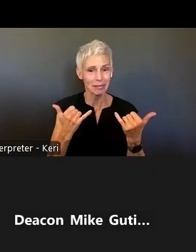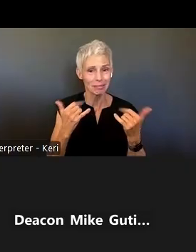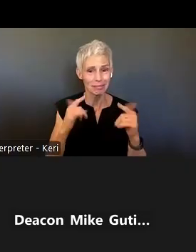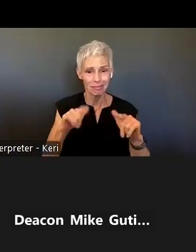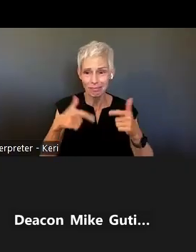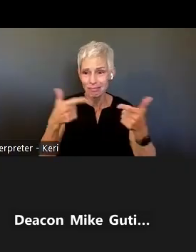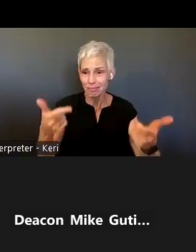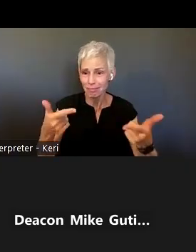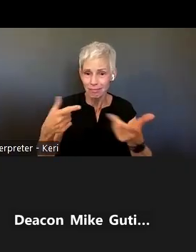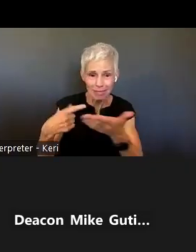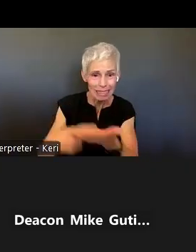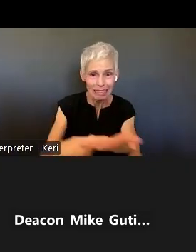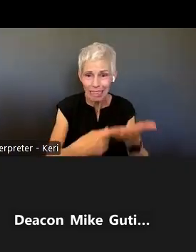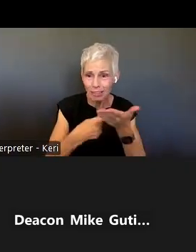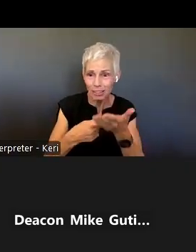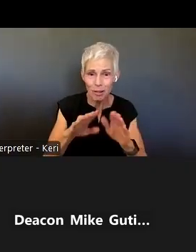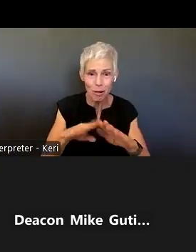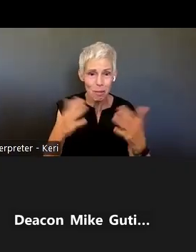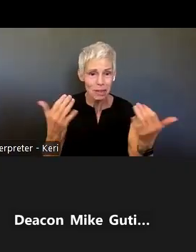discussion.